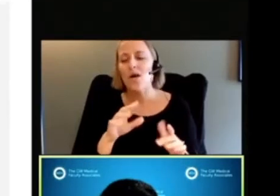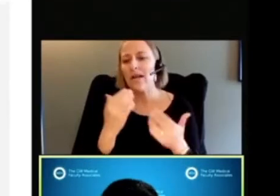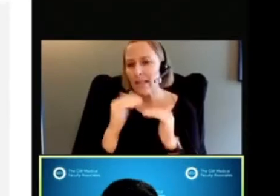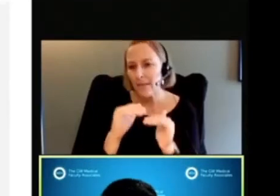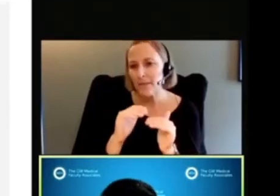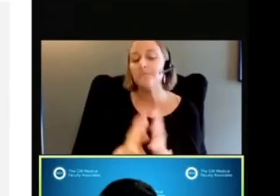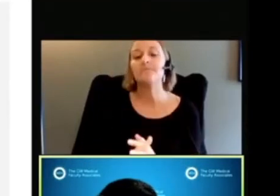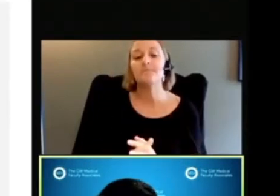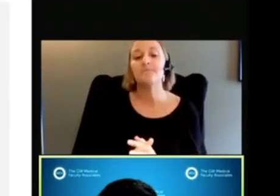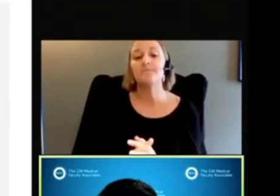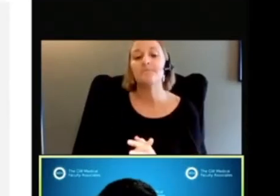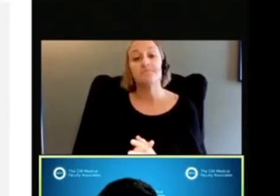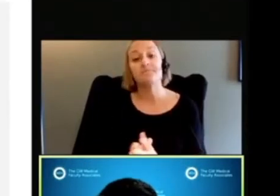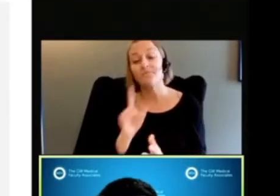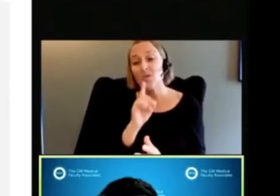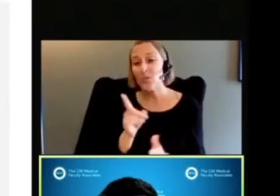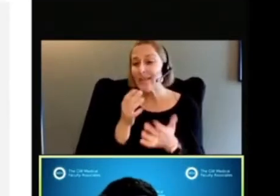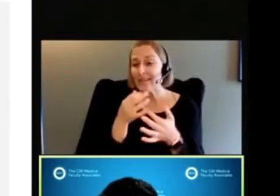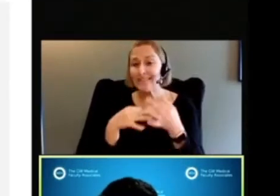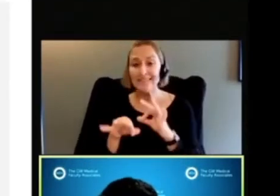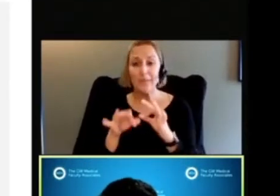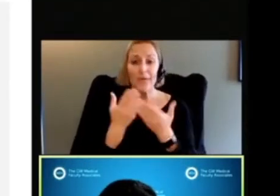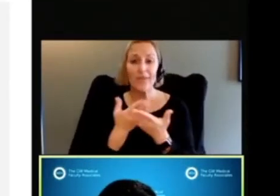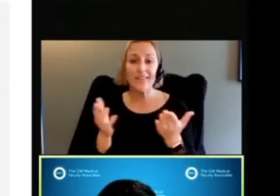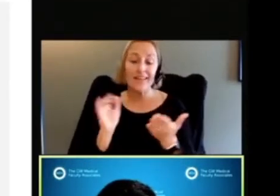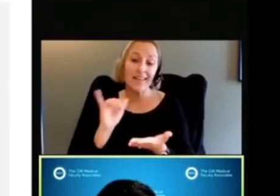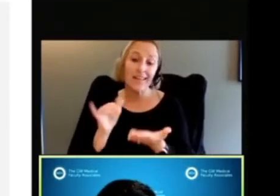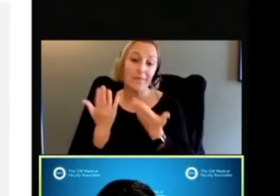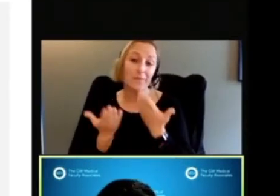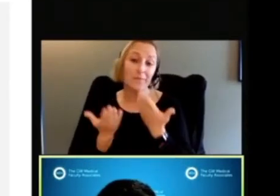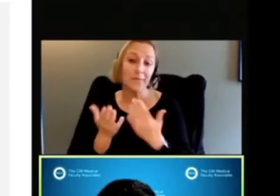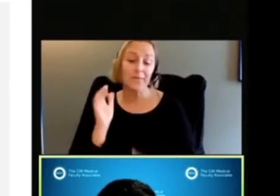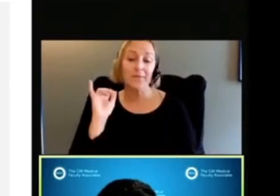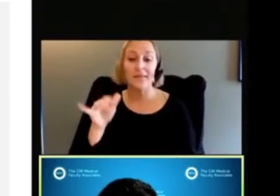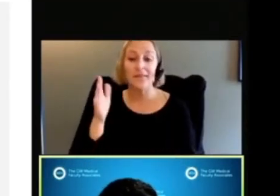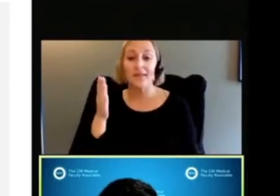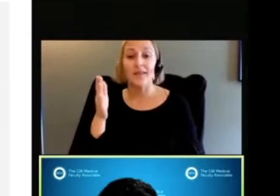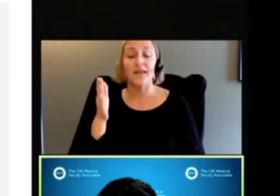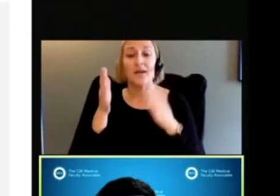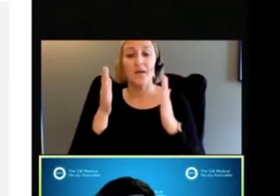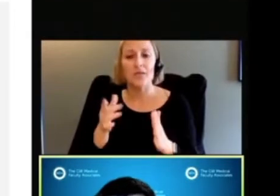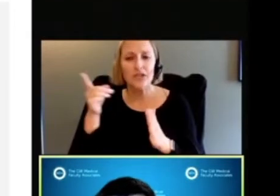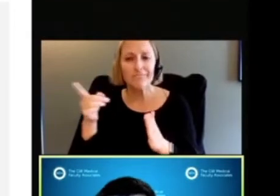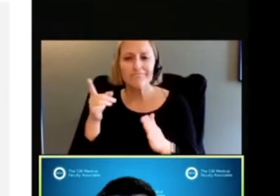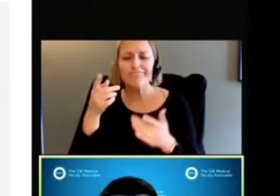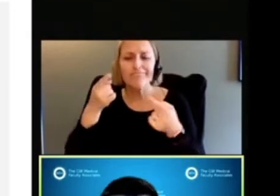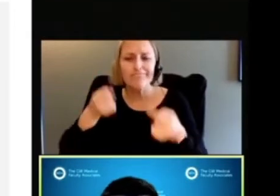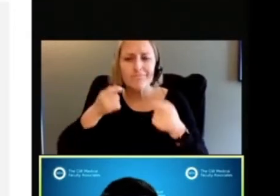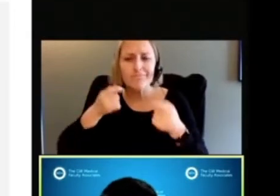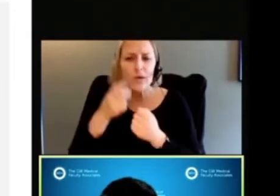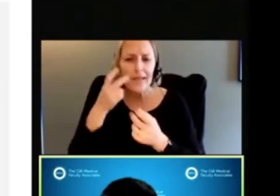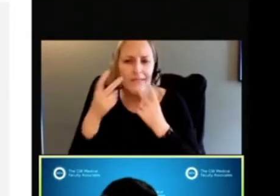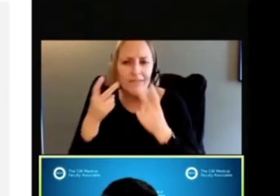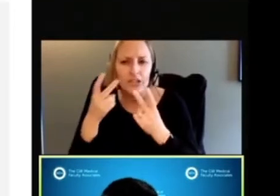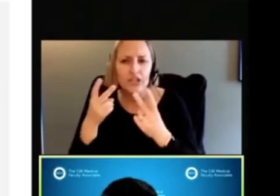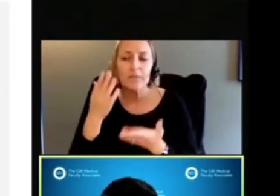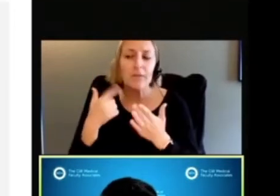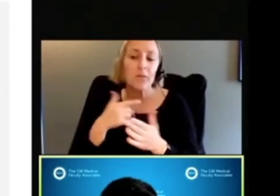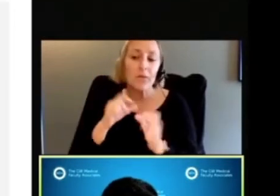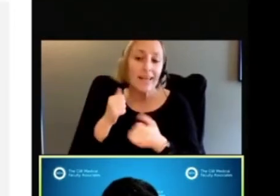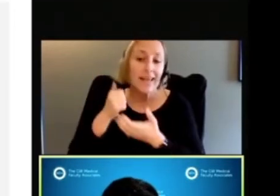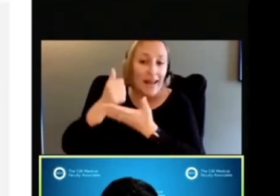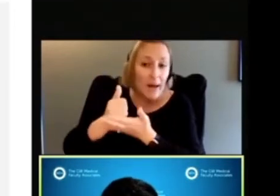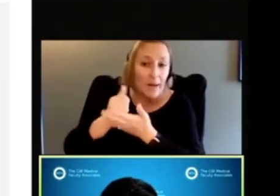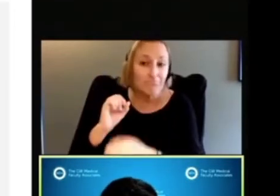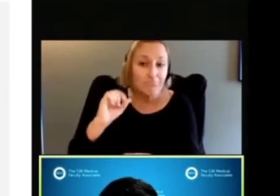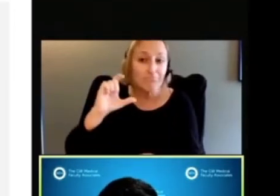simple as helping someone who may be having difficulty with their vision, increase the font size on their